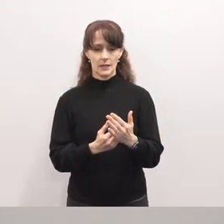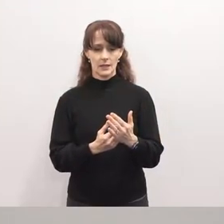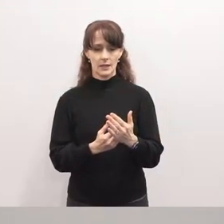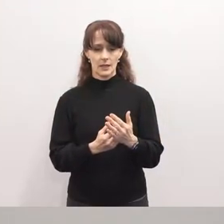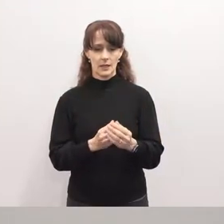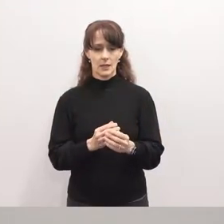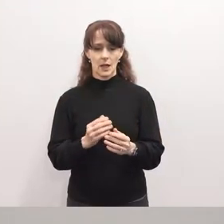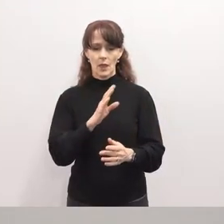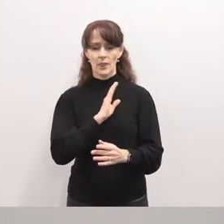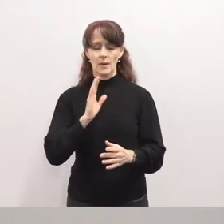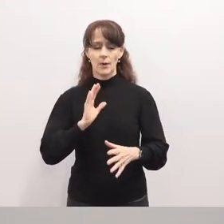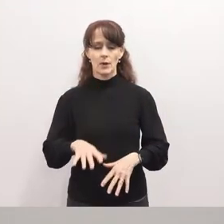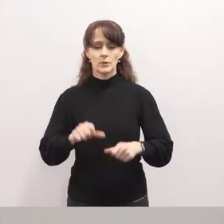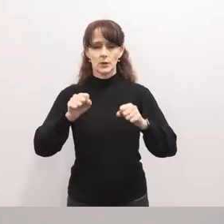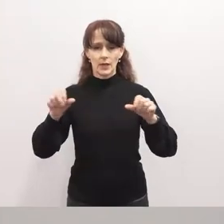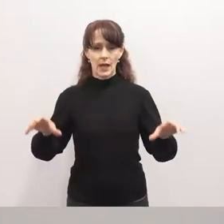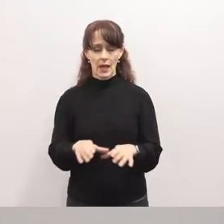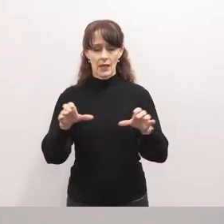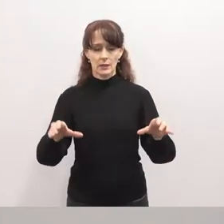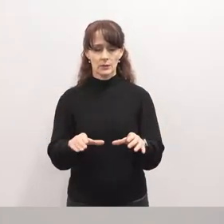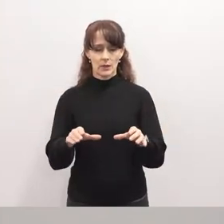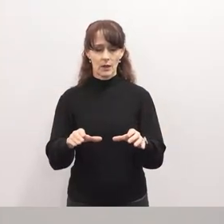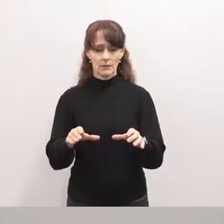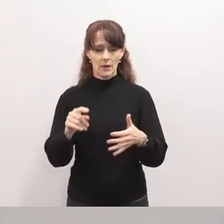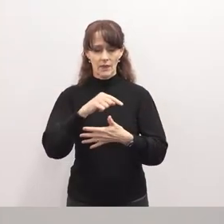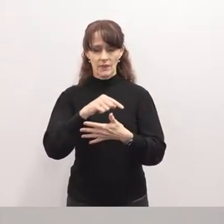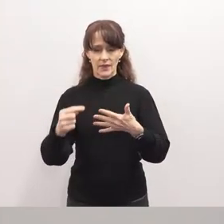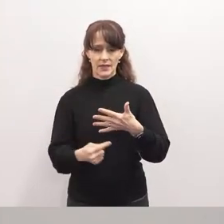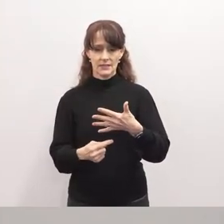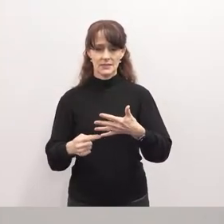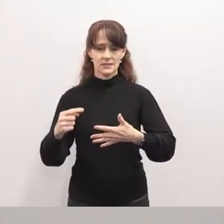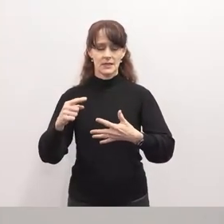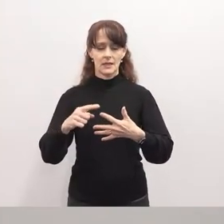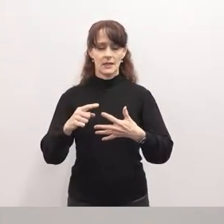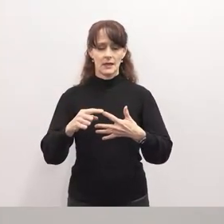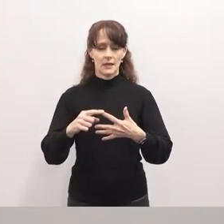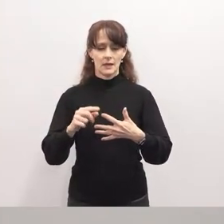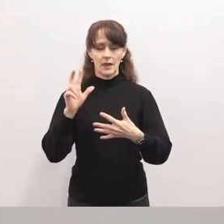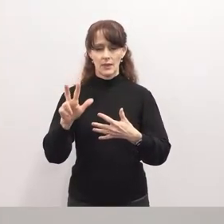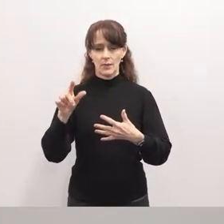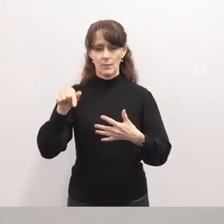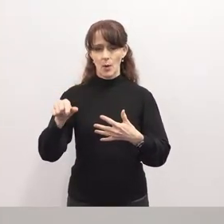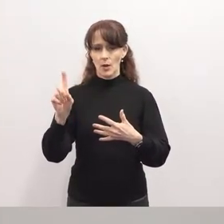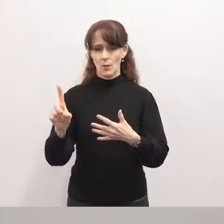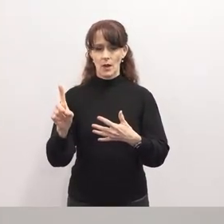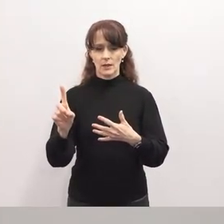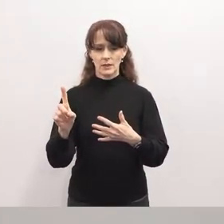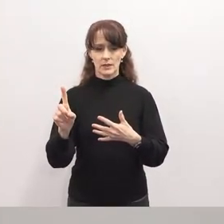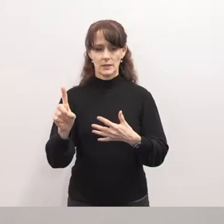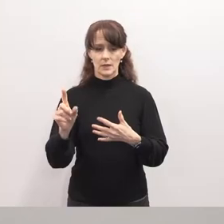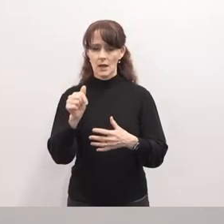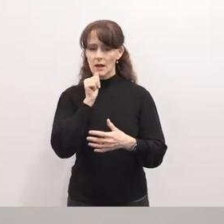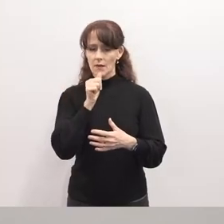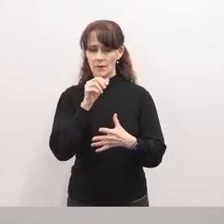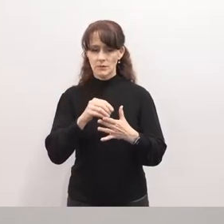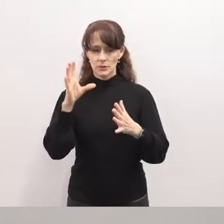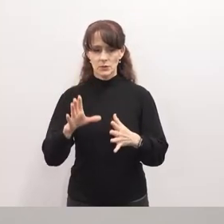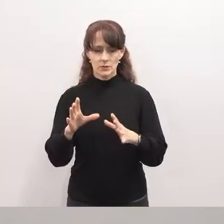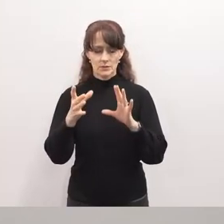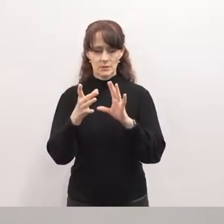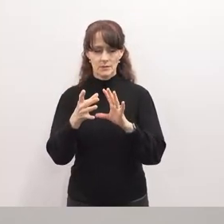And the board took action on the following items. On item 3.1, confidential student